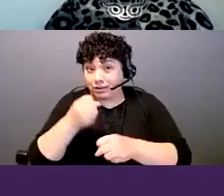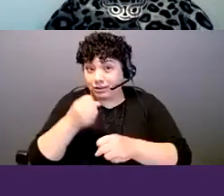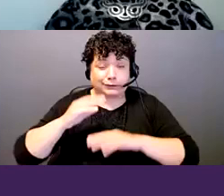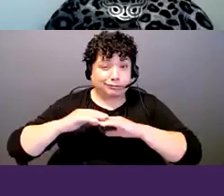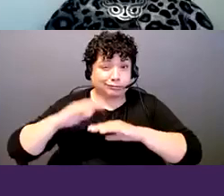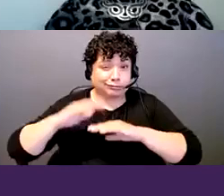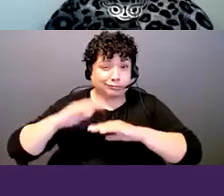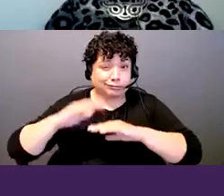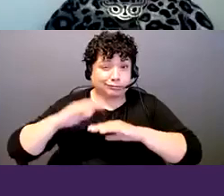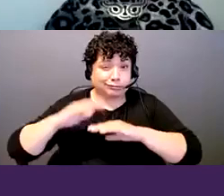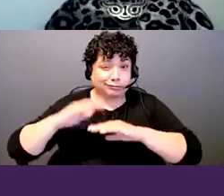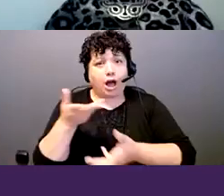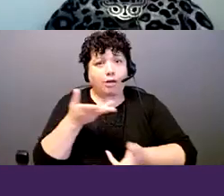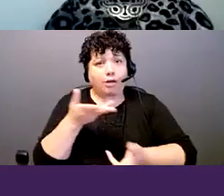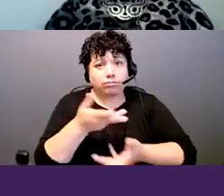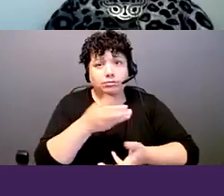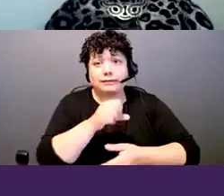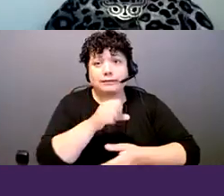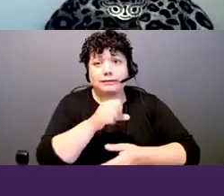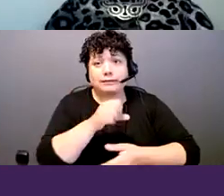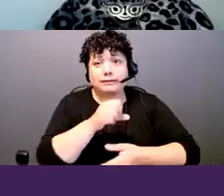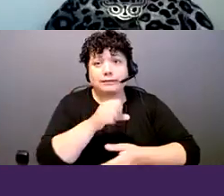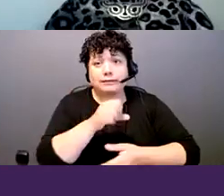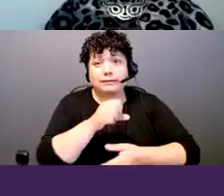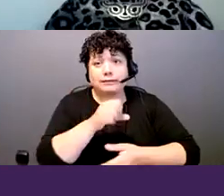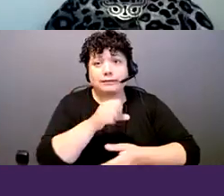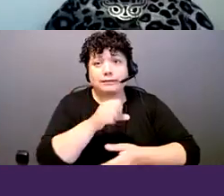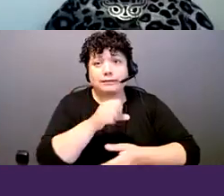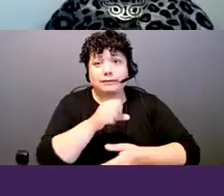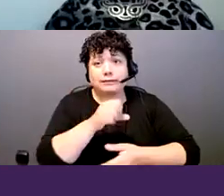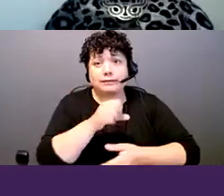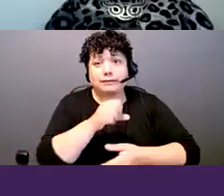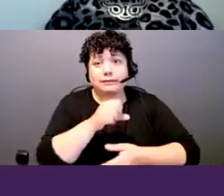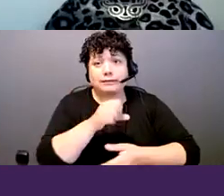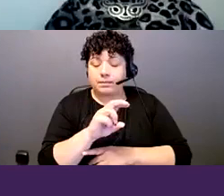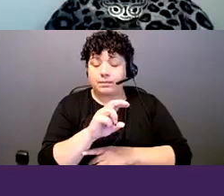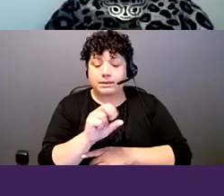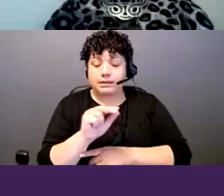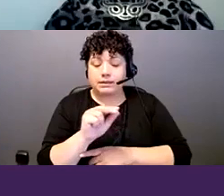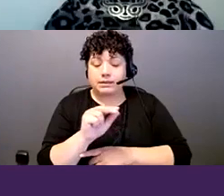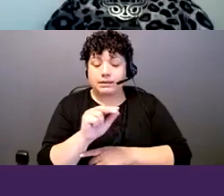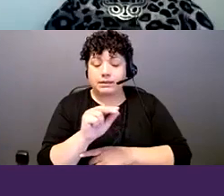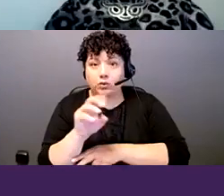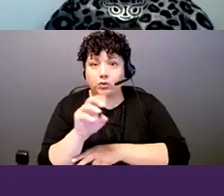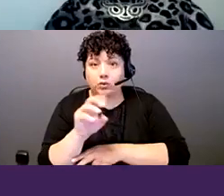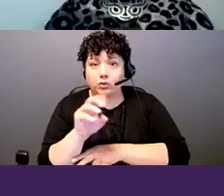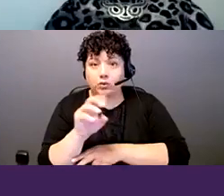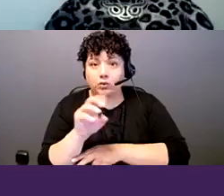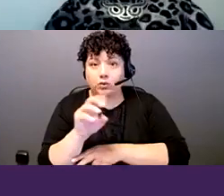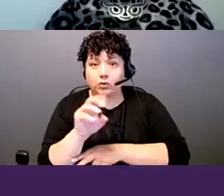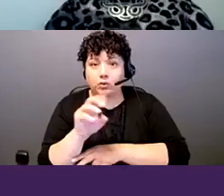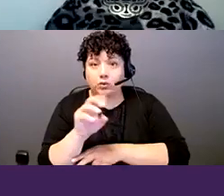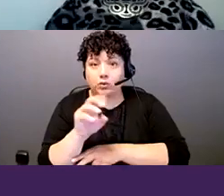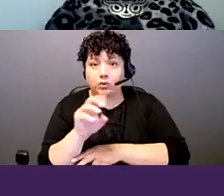older adults with substance use disorders, you can see that Marilyn is the best person to be speaking on this topic. And I'm